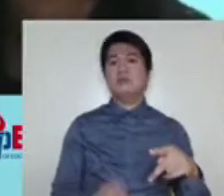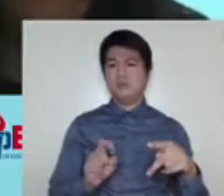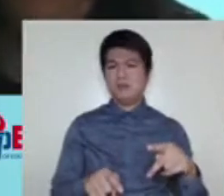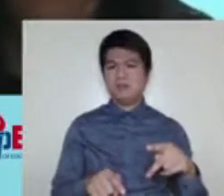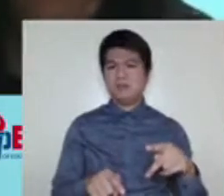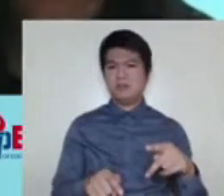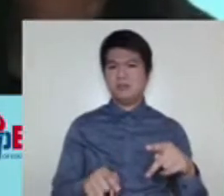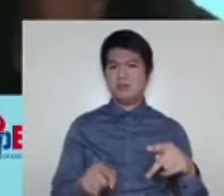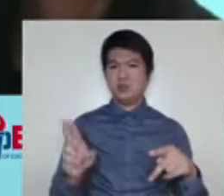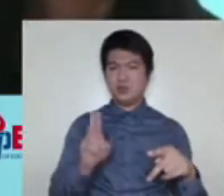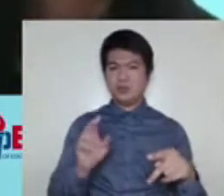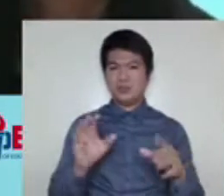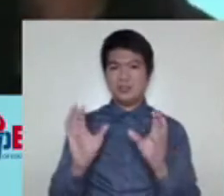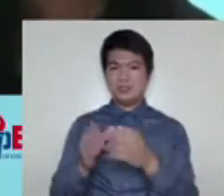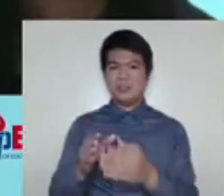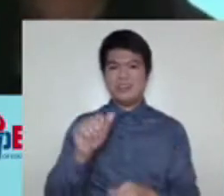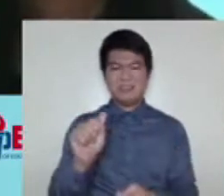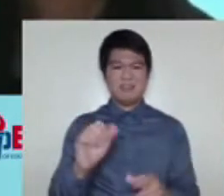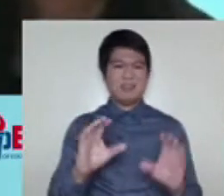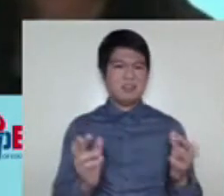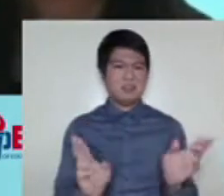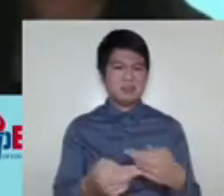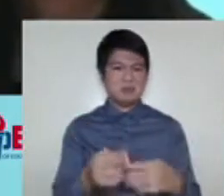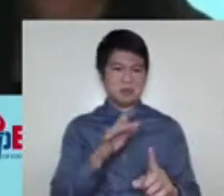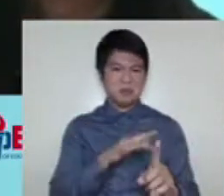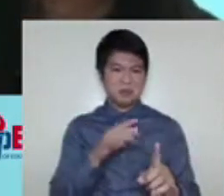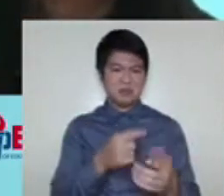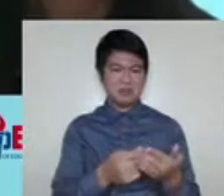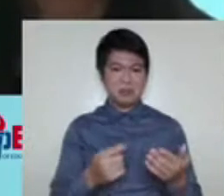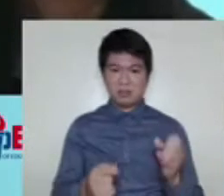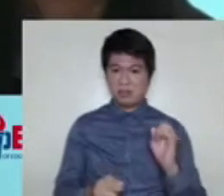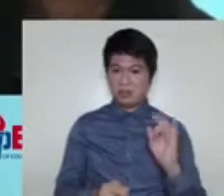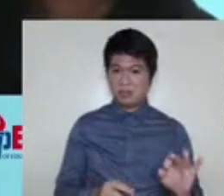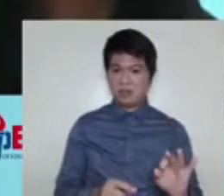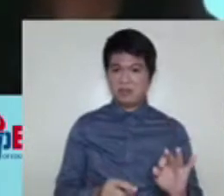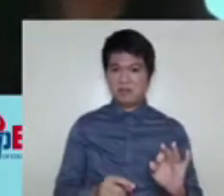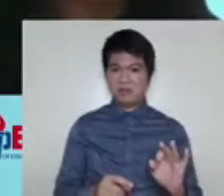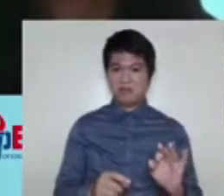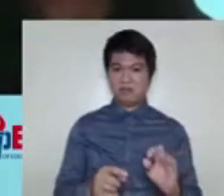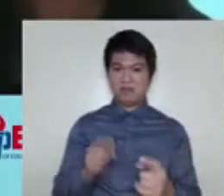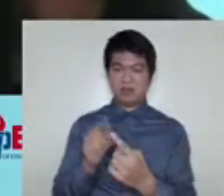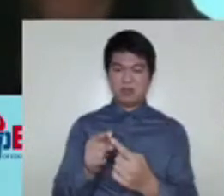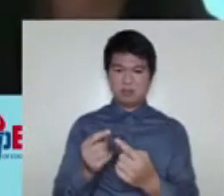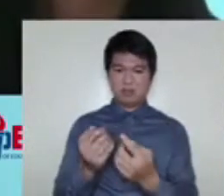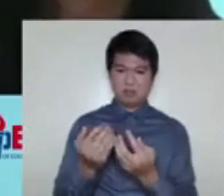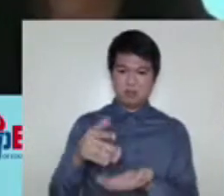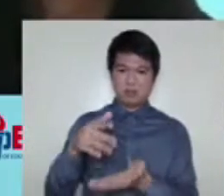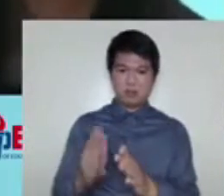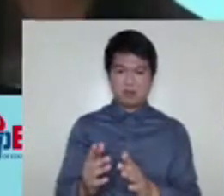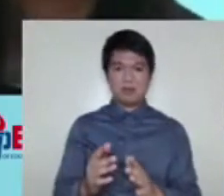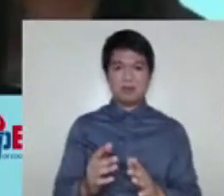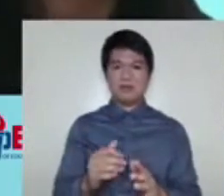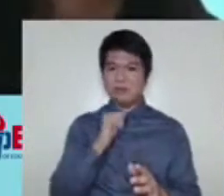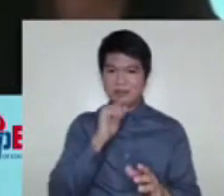classroom observation tool. But if your target audience does not have any learners from IP groups, then we go